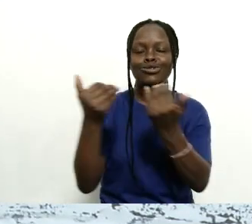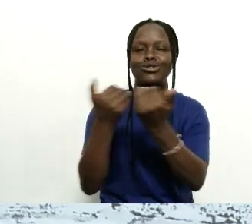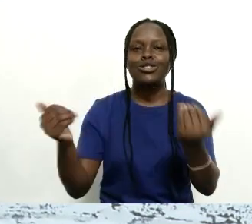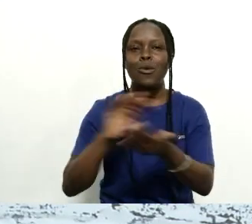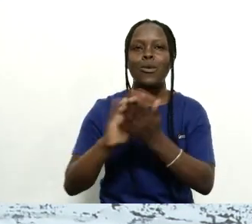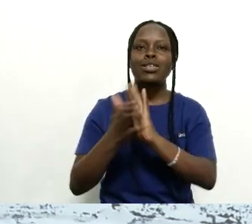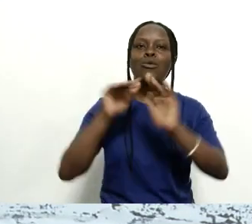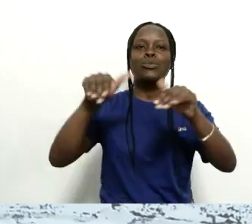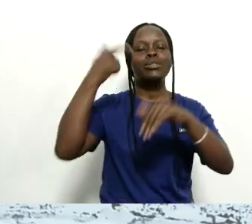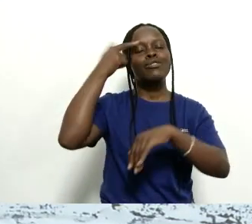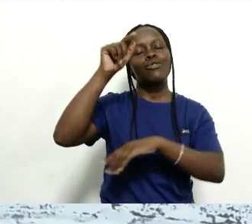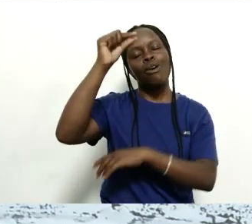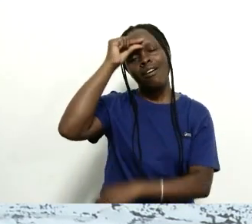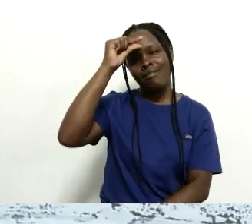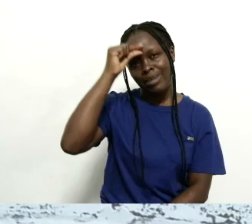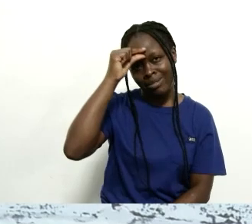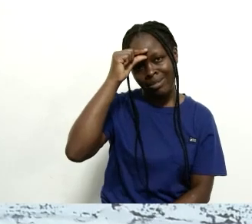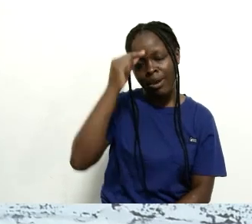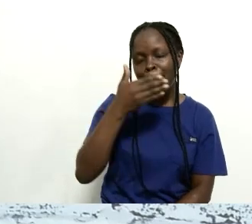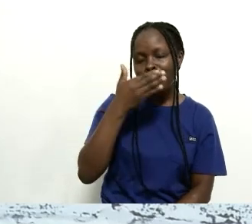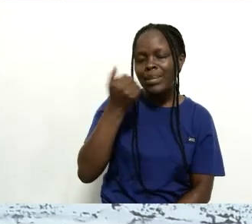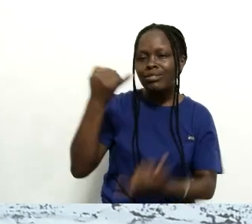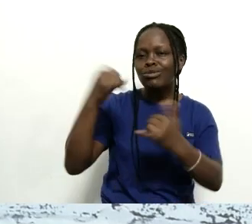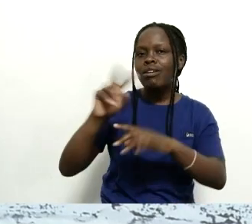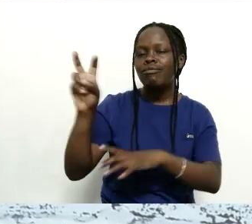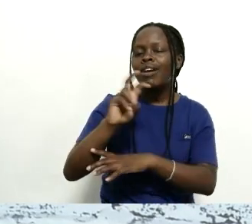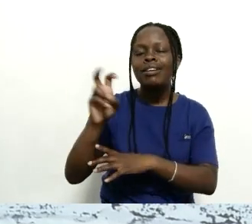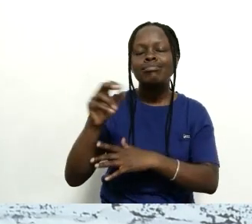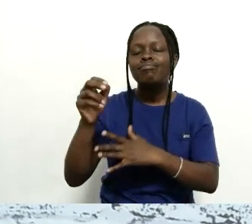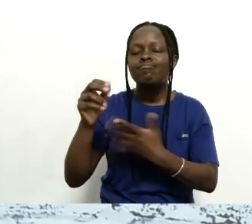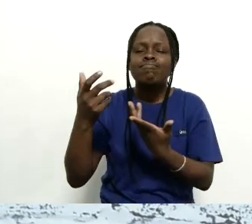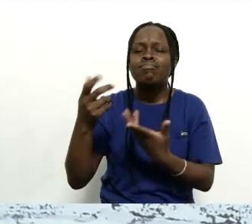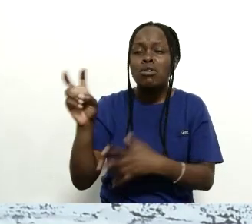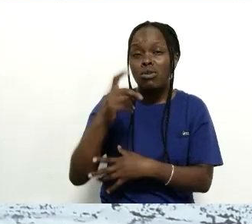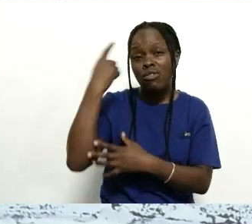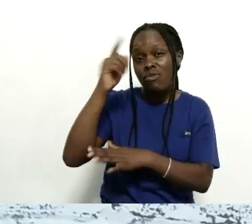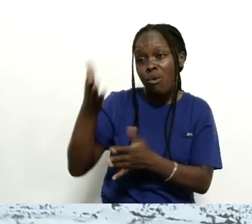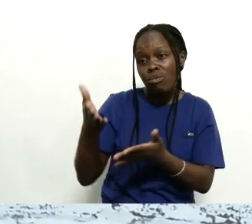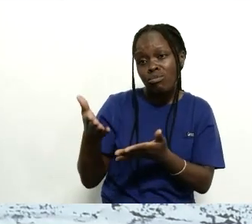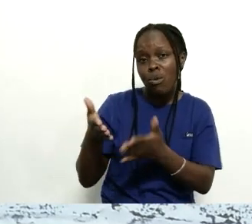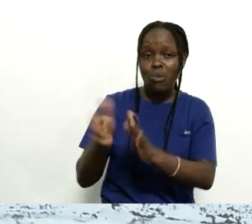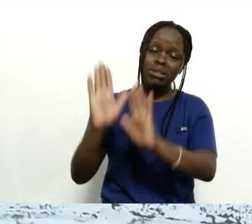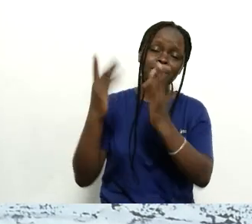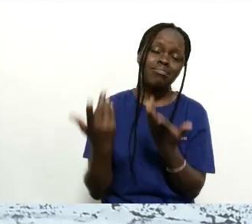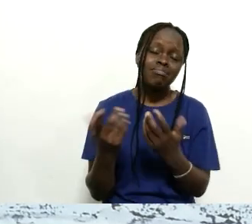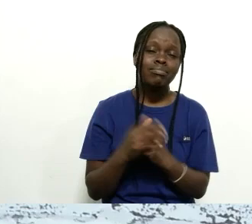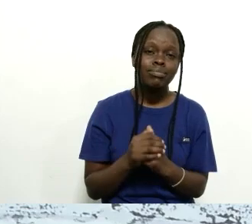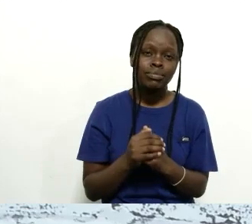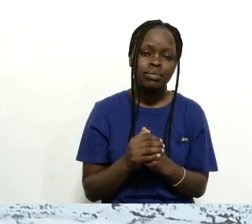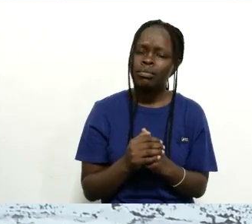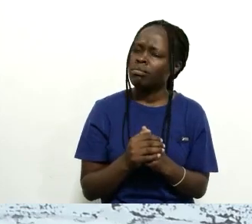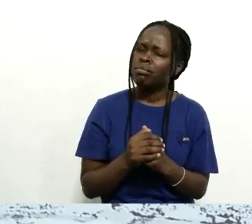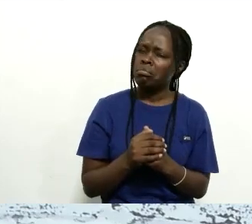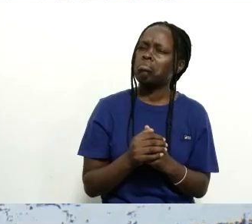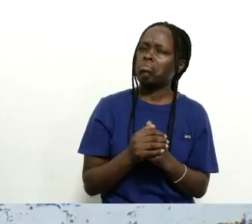at creating this awareness around reading. Why is reading important? You know, the foundational skills. How do